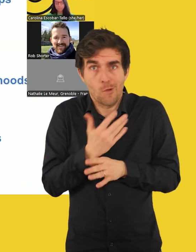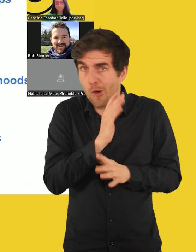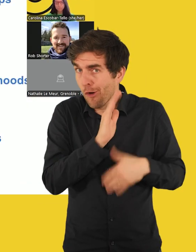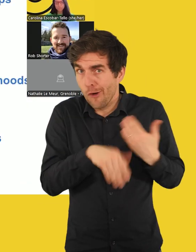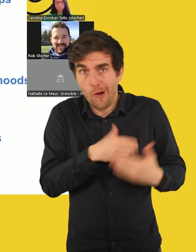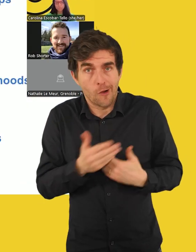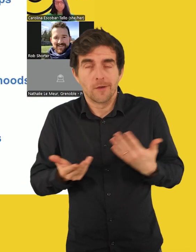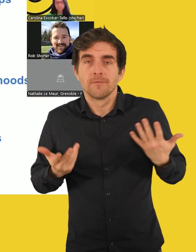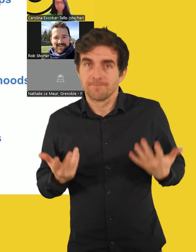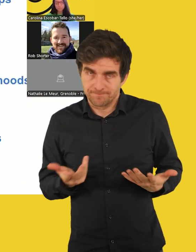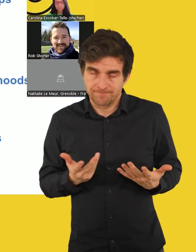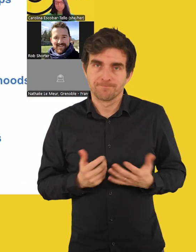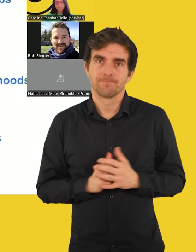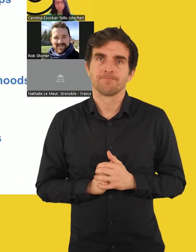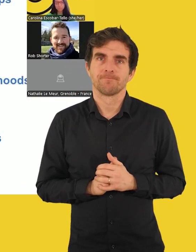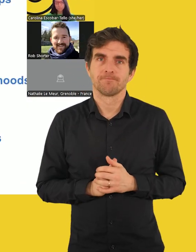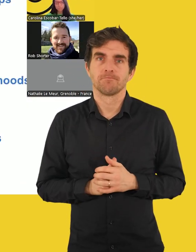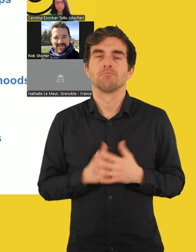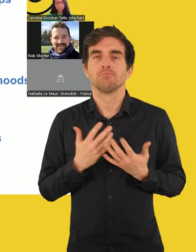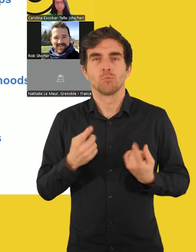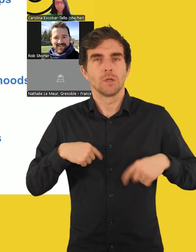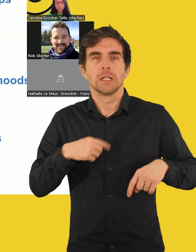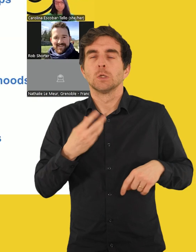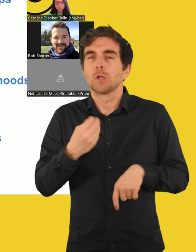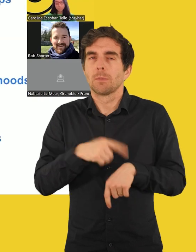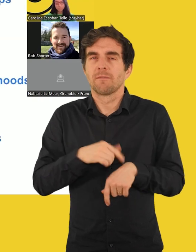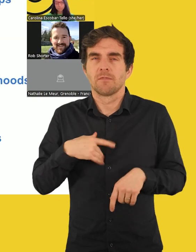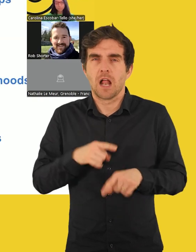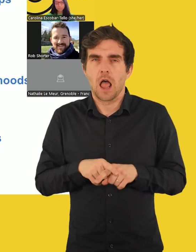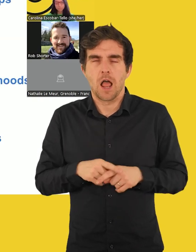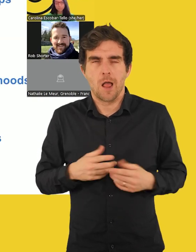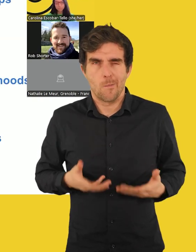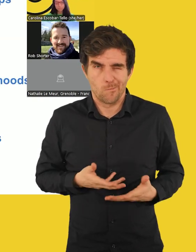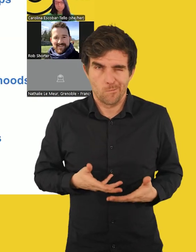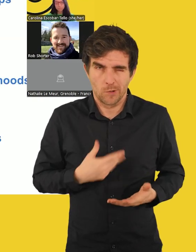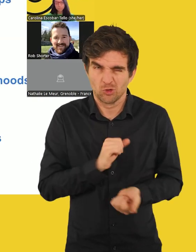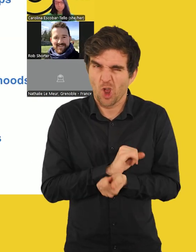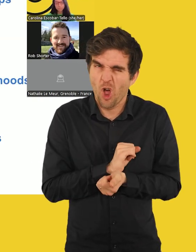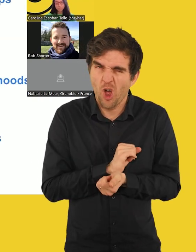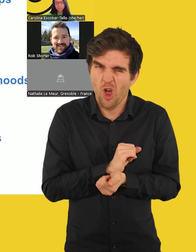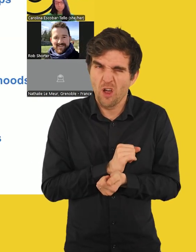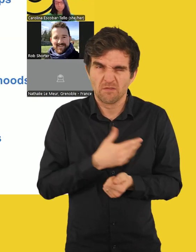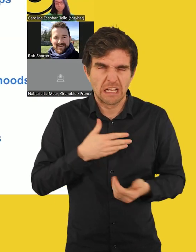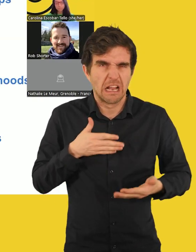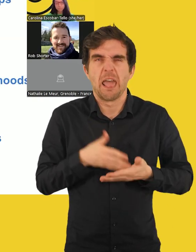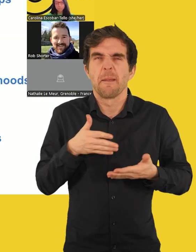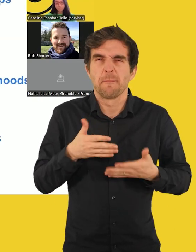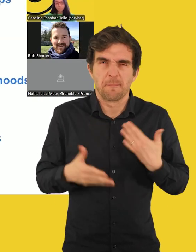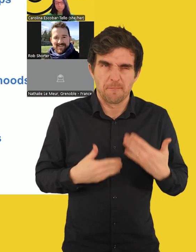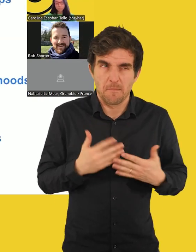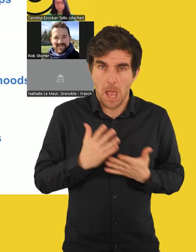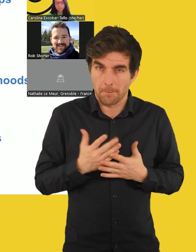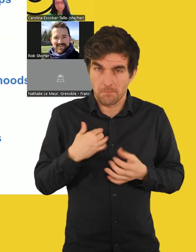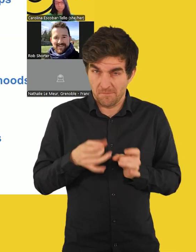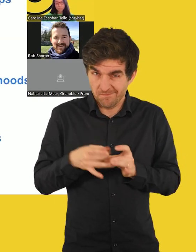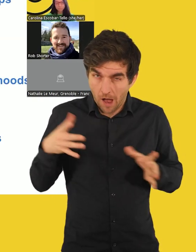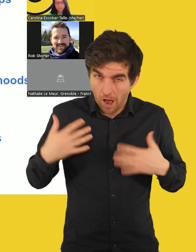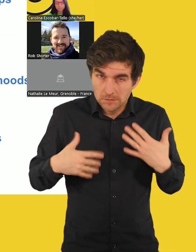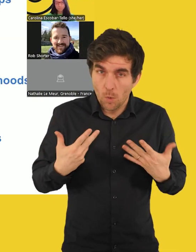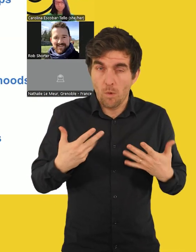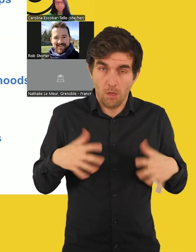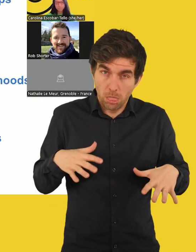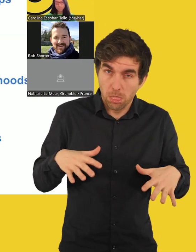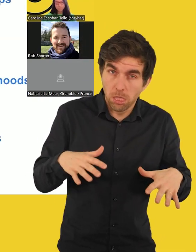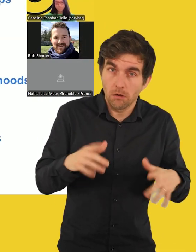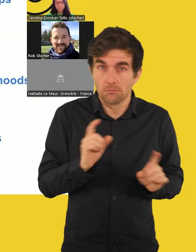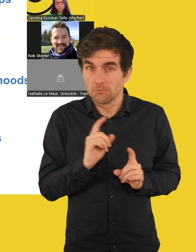that, amazing work. And yet we can feel sometimes, are we getting stuck? Are we moving